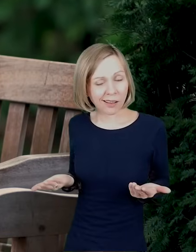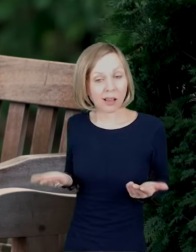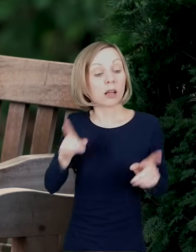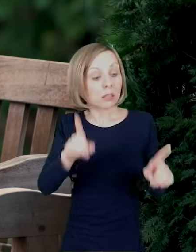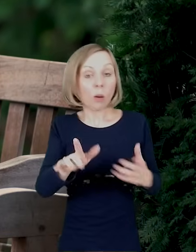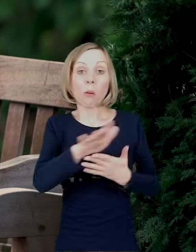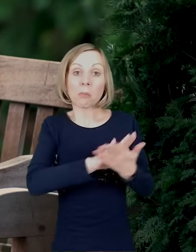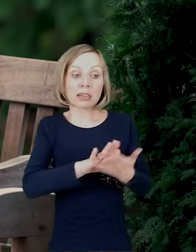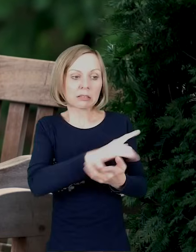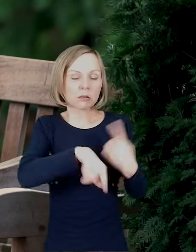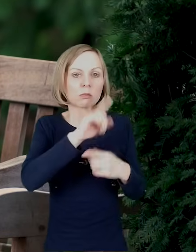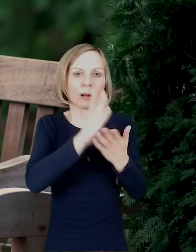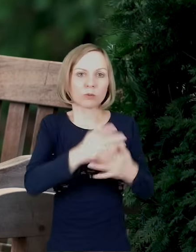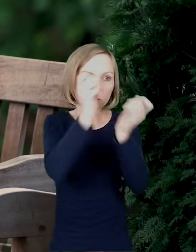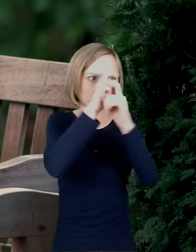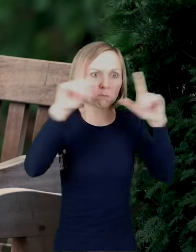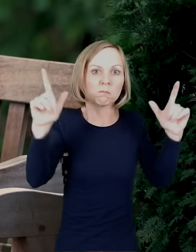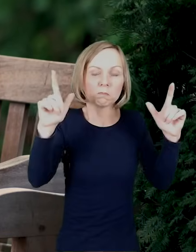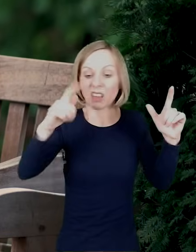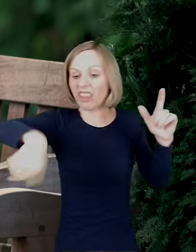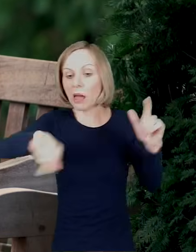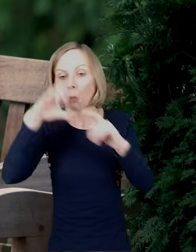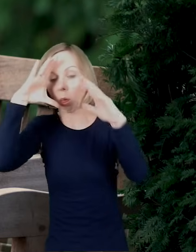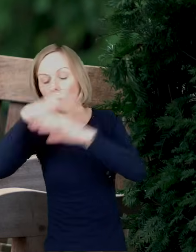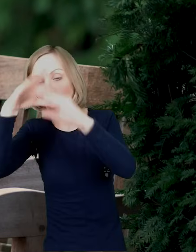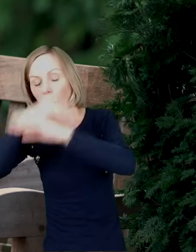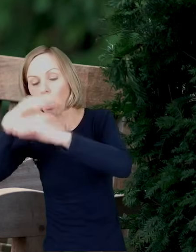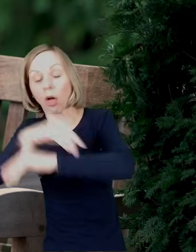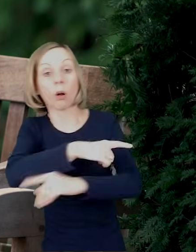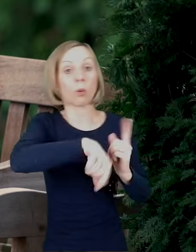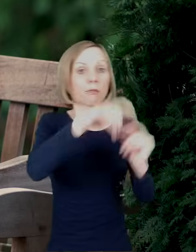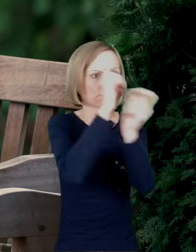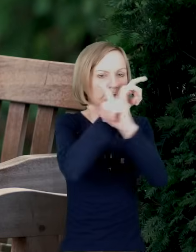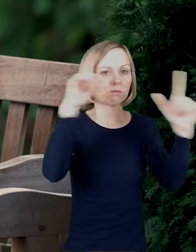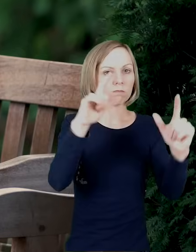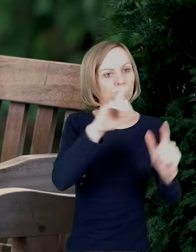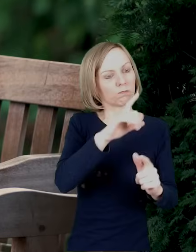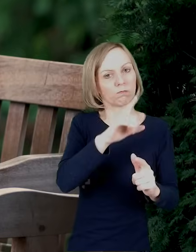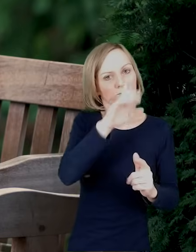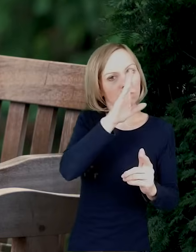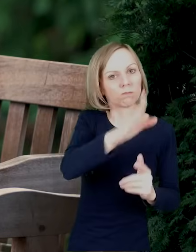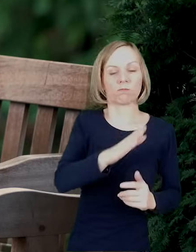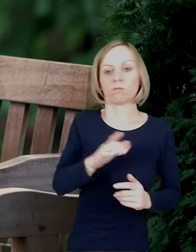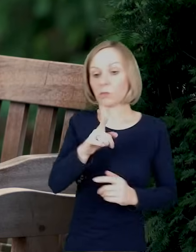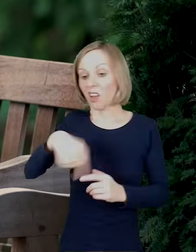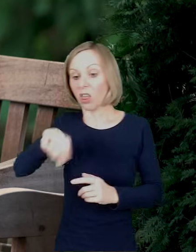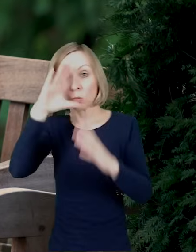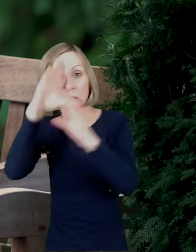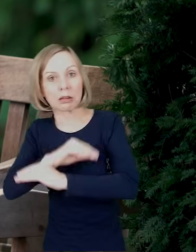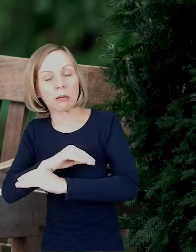of darkness. So then, let us not fall asleep as others do, but let us keep awake and be